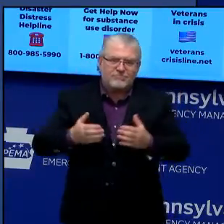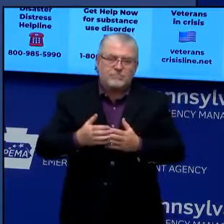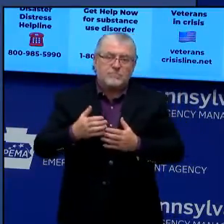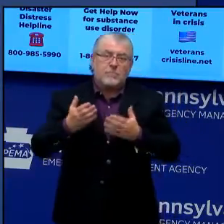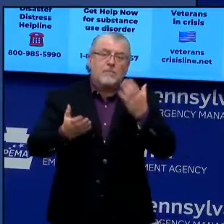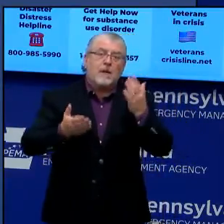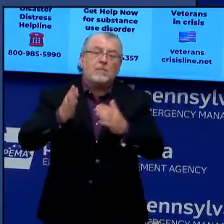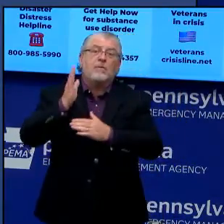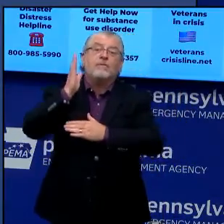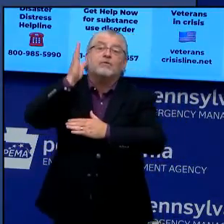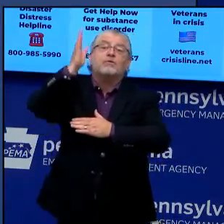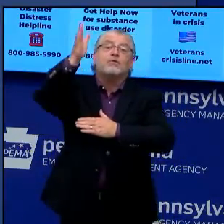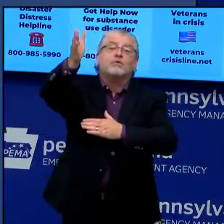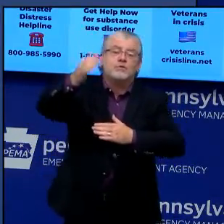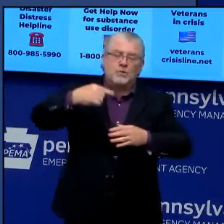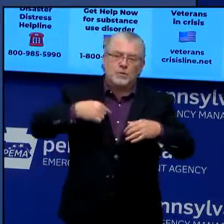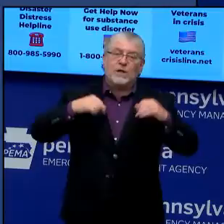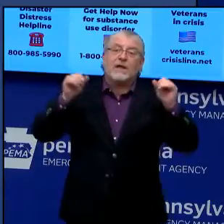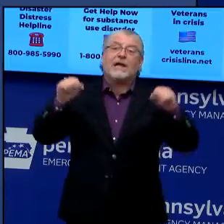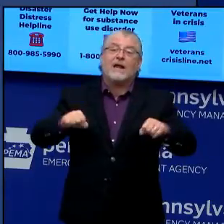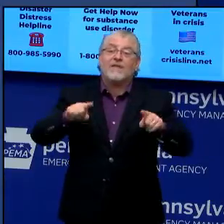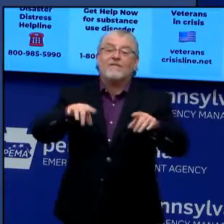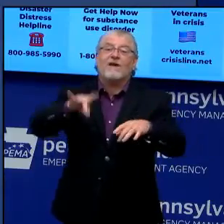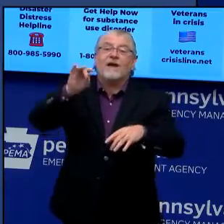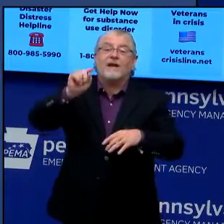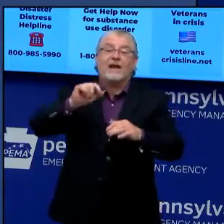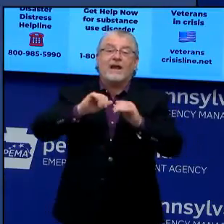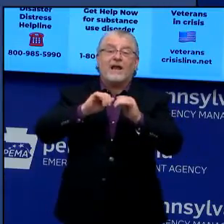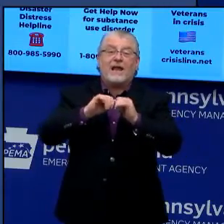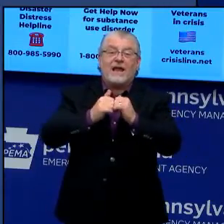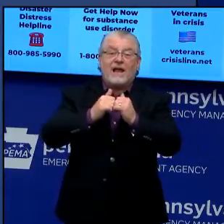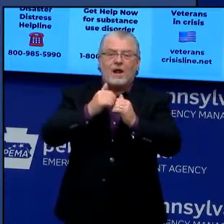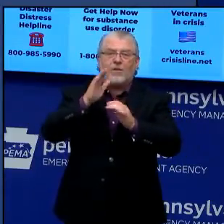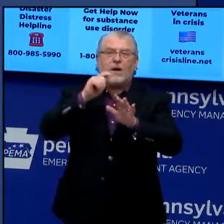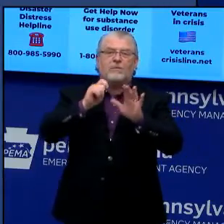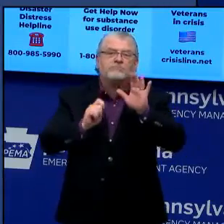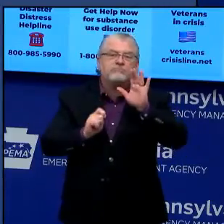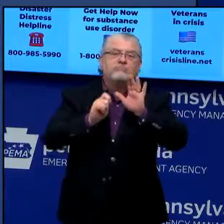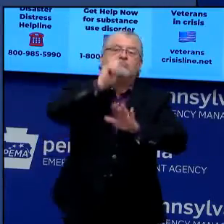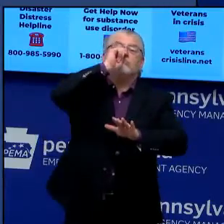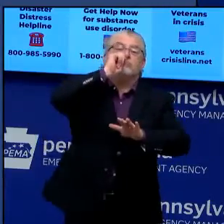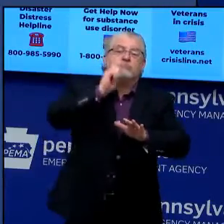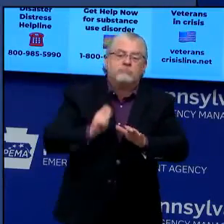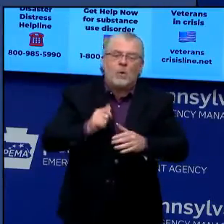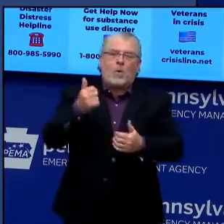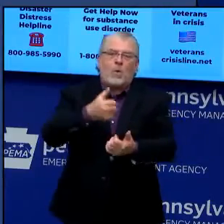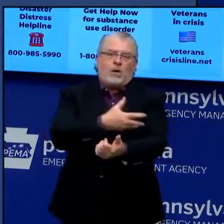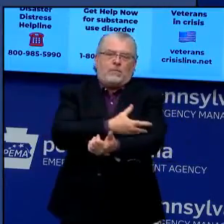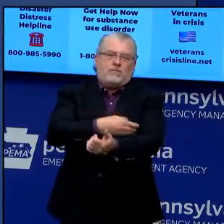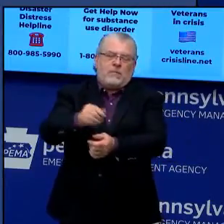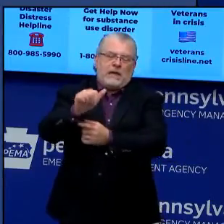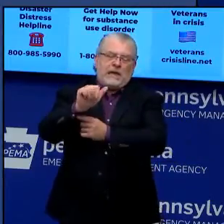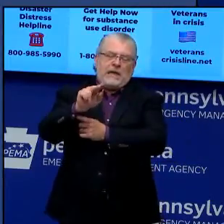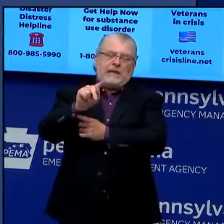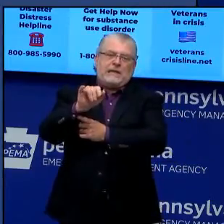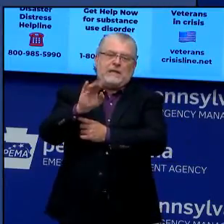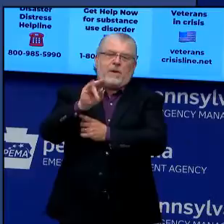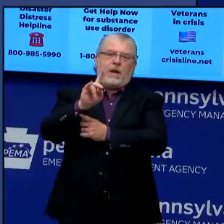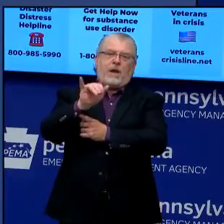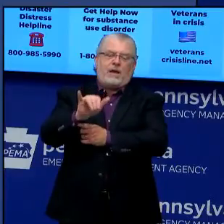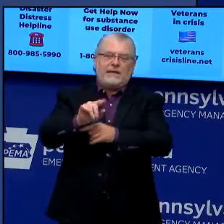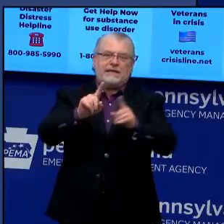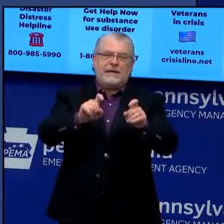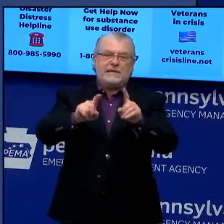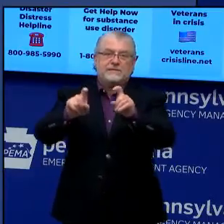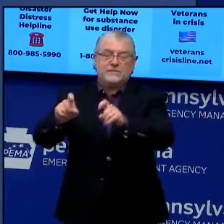either virus testing or the antibody testing in the future. But it is clear that there are many more people in